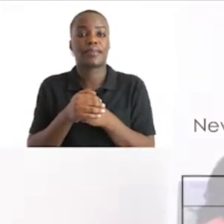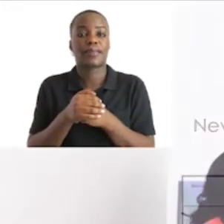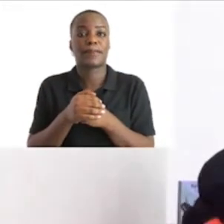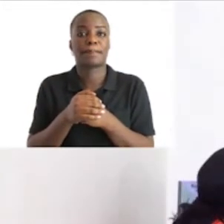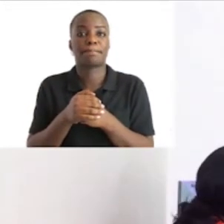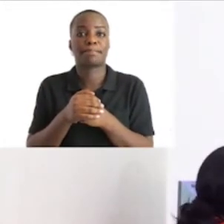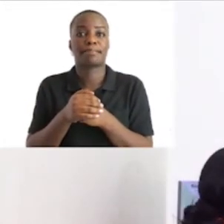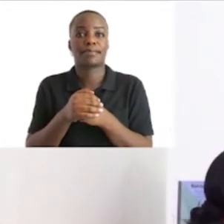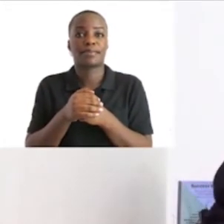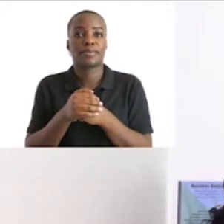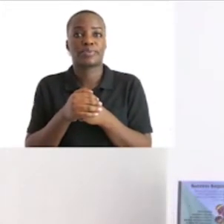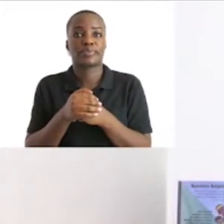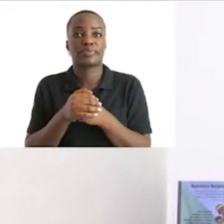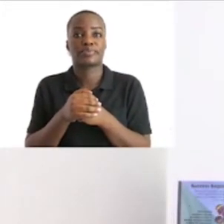board.